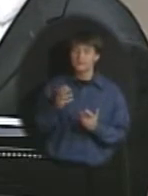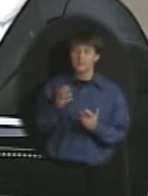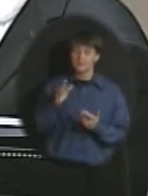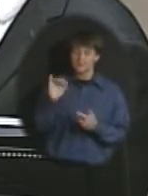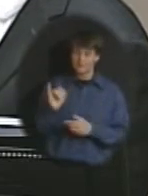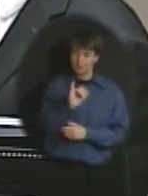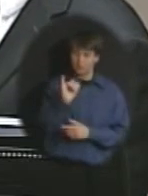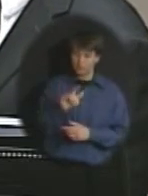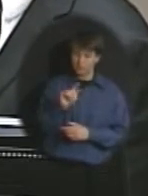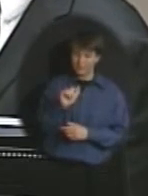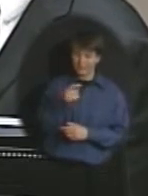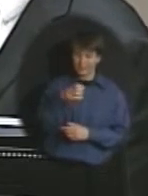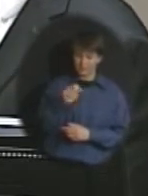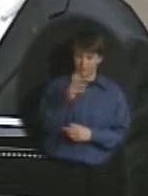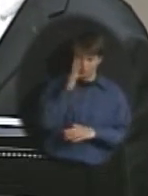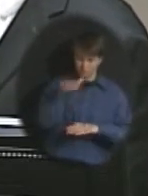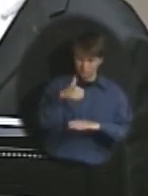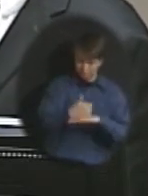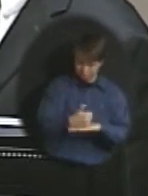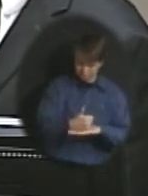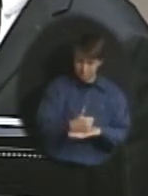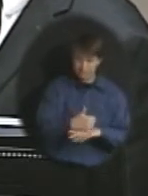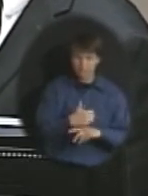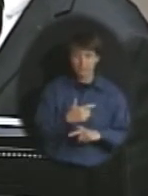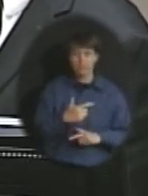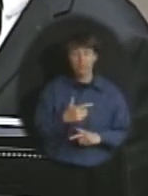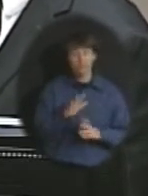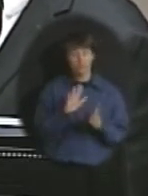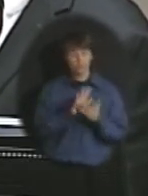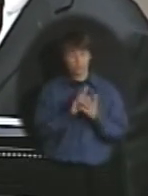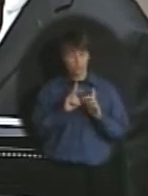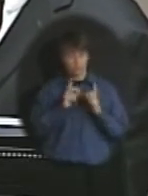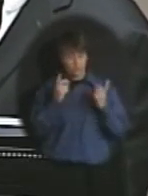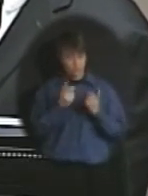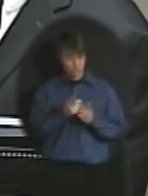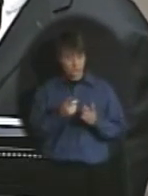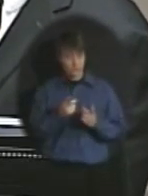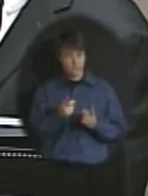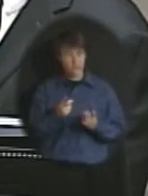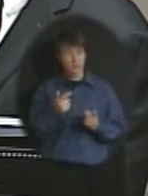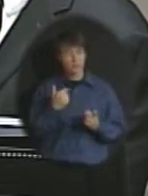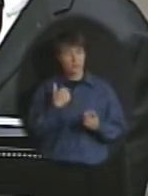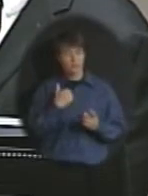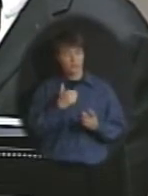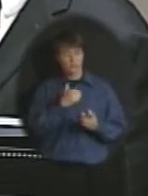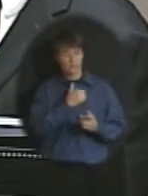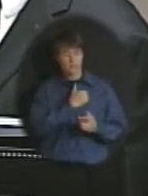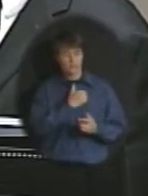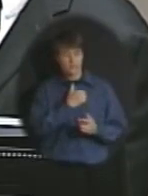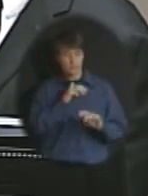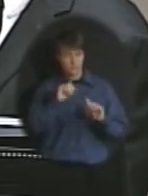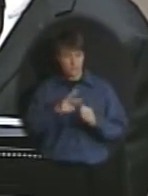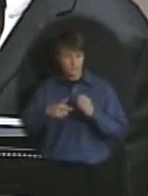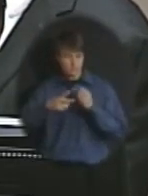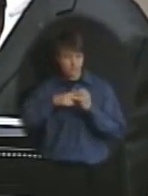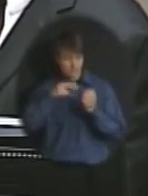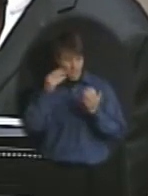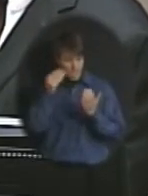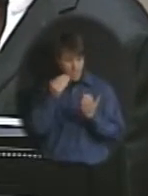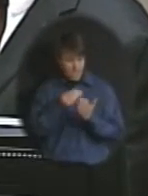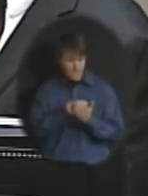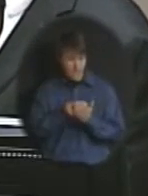insurance taxes that would go into place. The district can save money